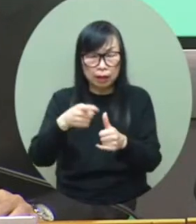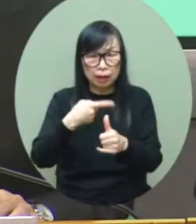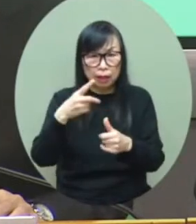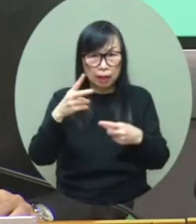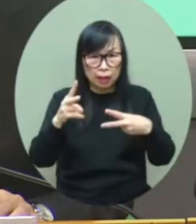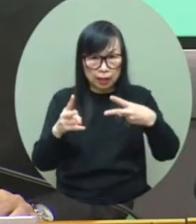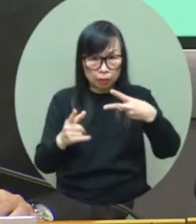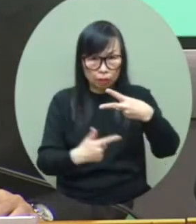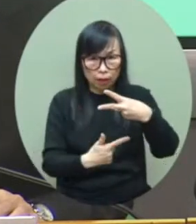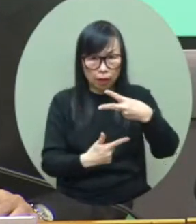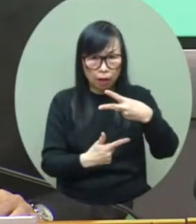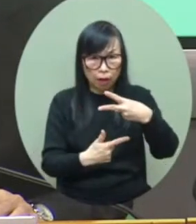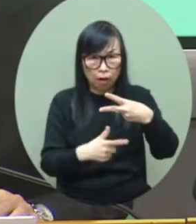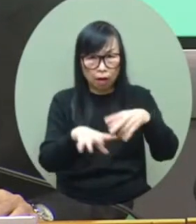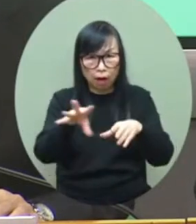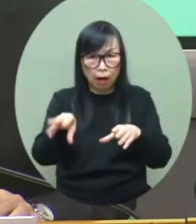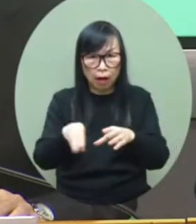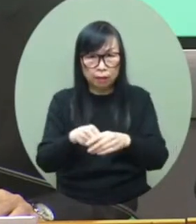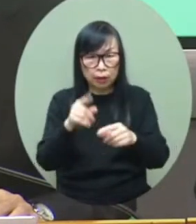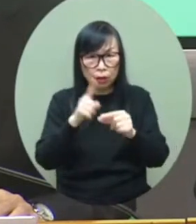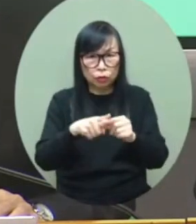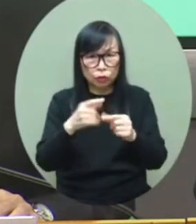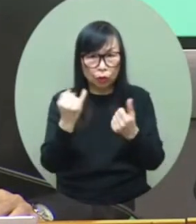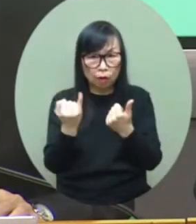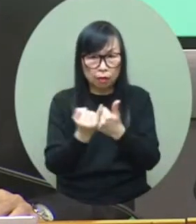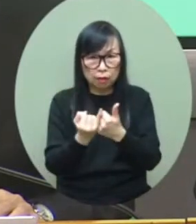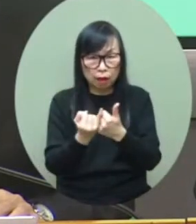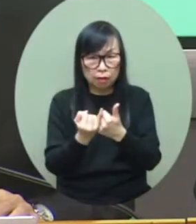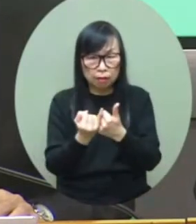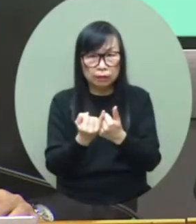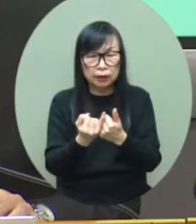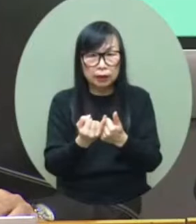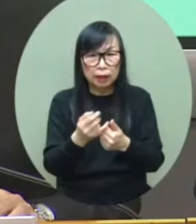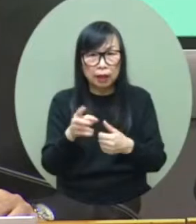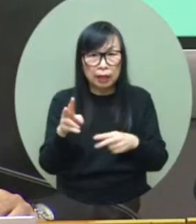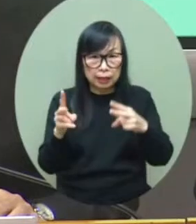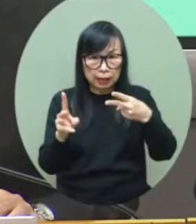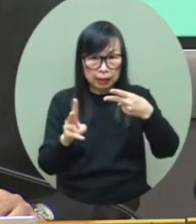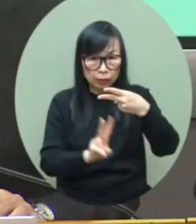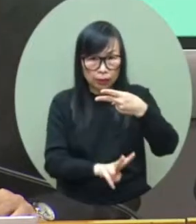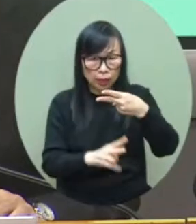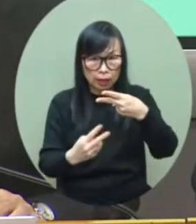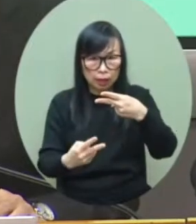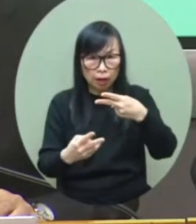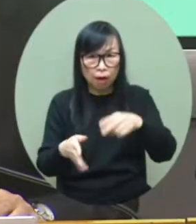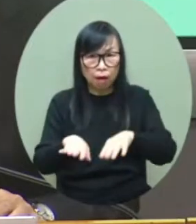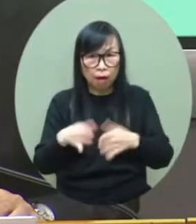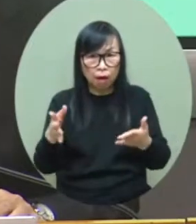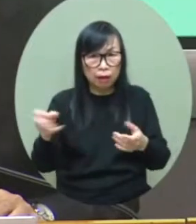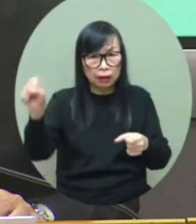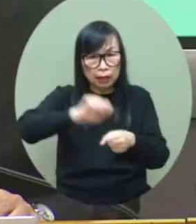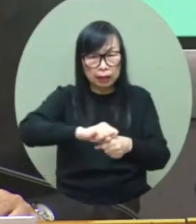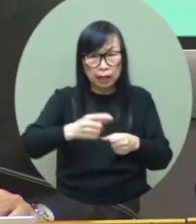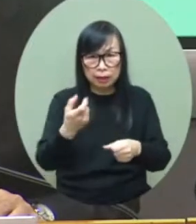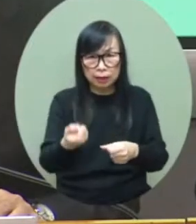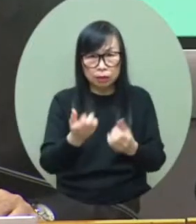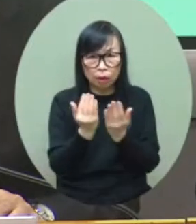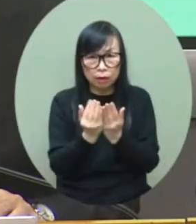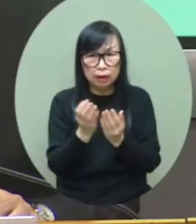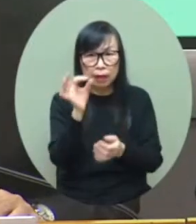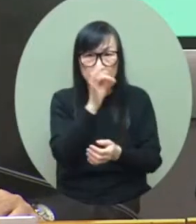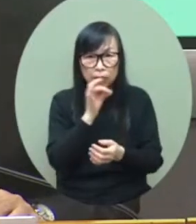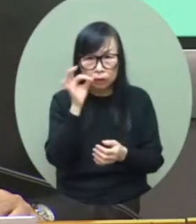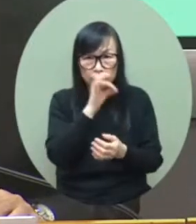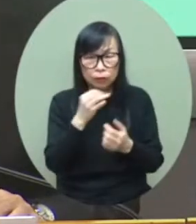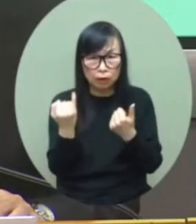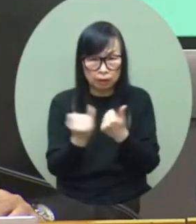The arrangement will be in two phases. Firstly, from the 8th of February, we will cover secondary students, and starting